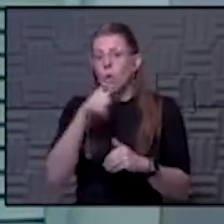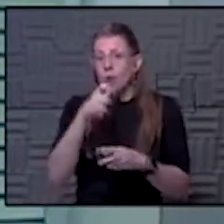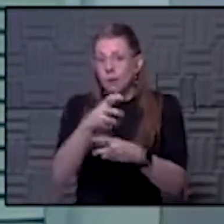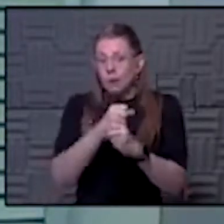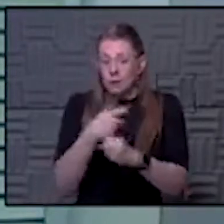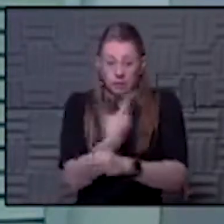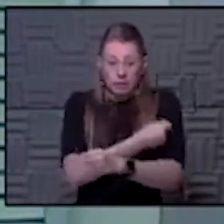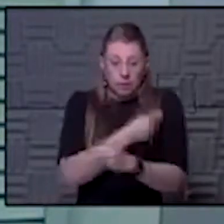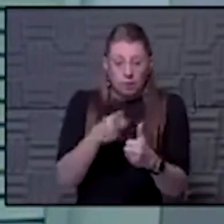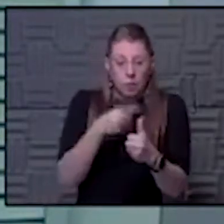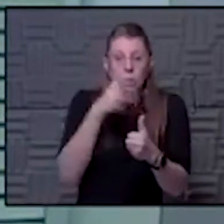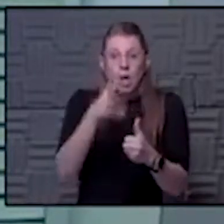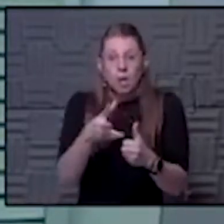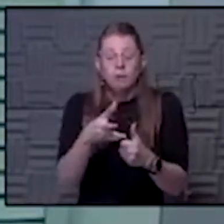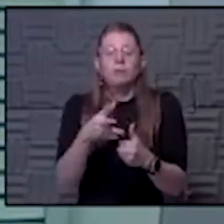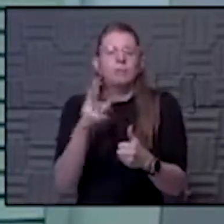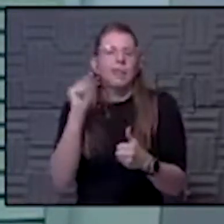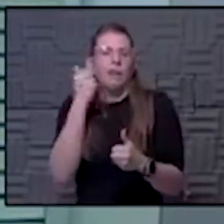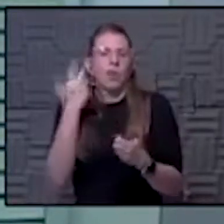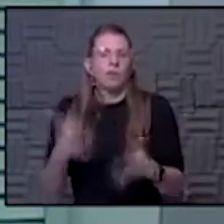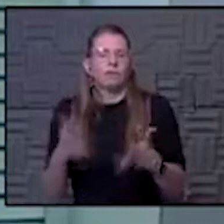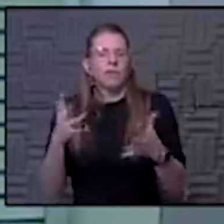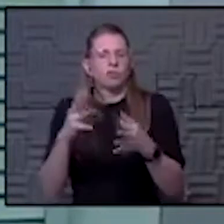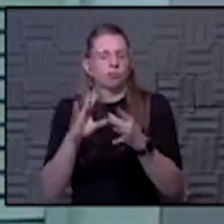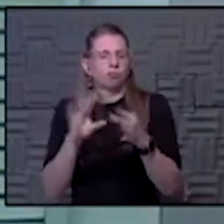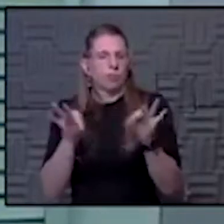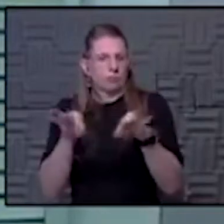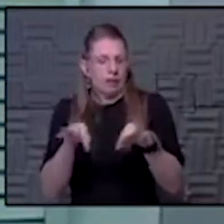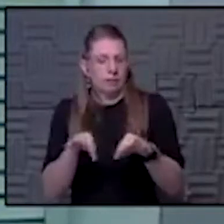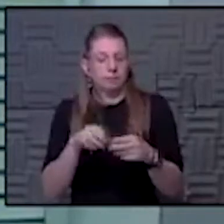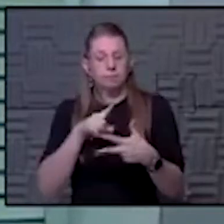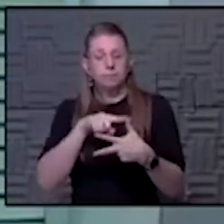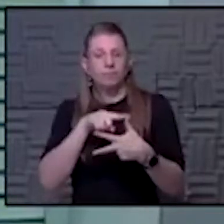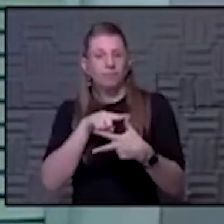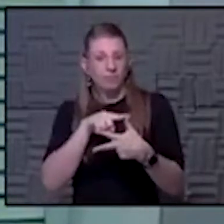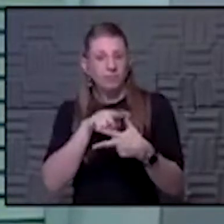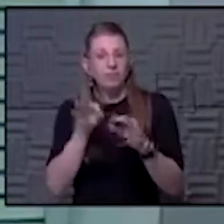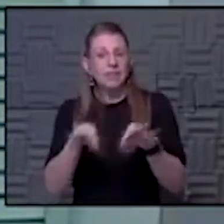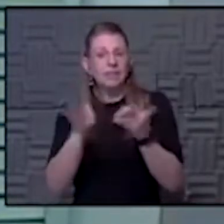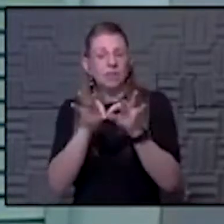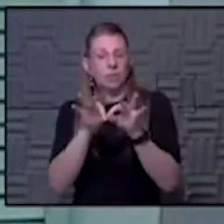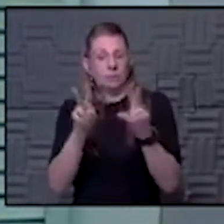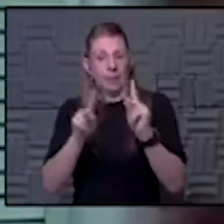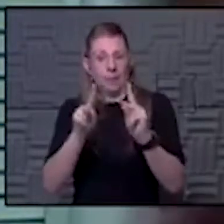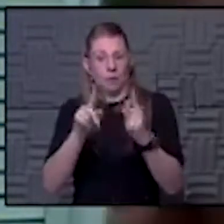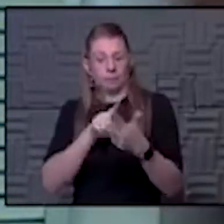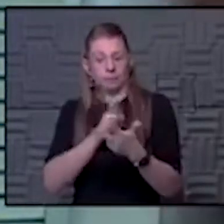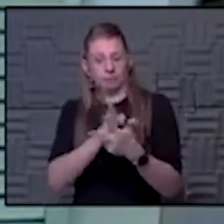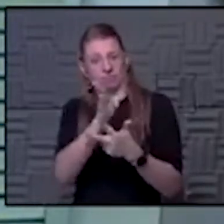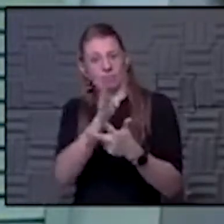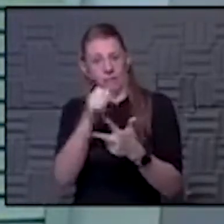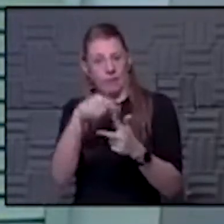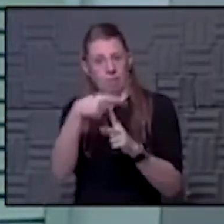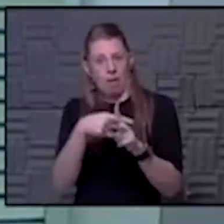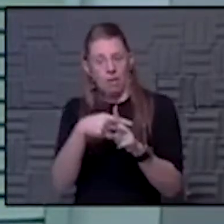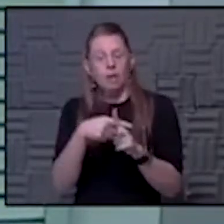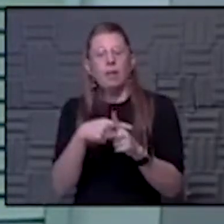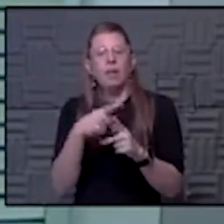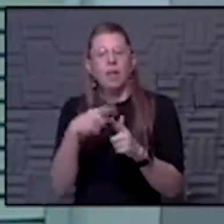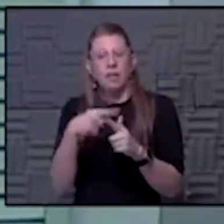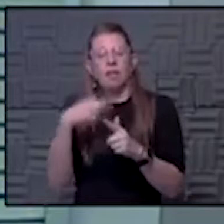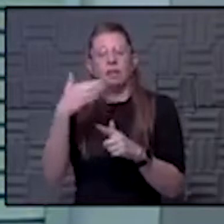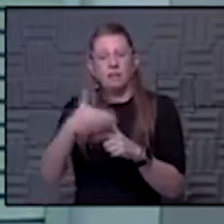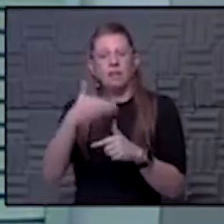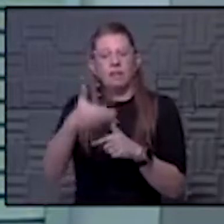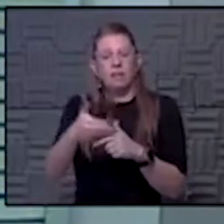be, as Governor pointed out, the very essential people this first month. And then it'll really take some number of months over